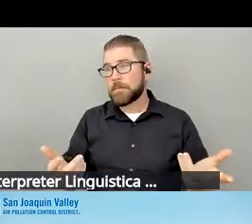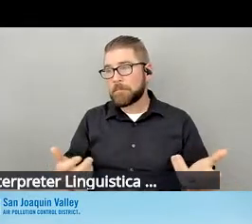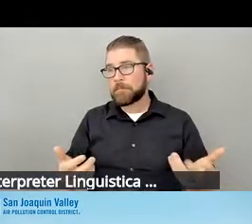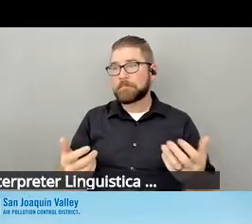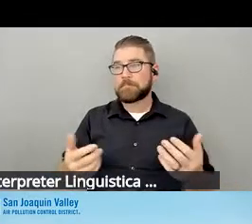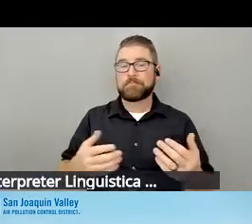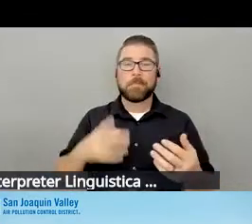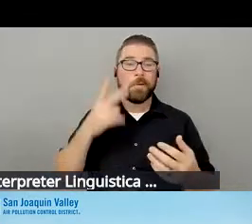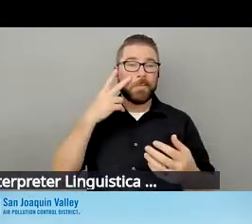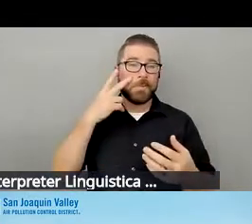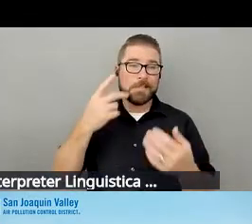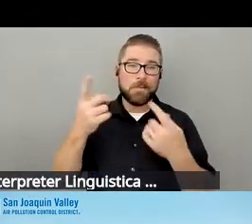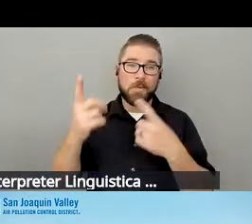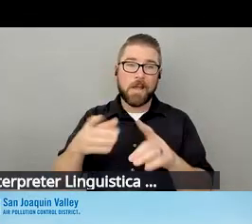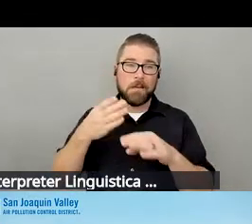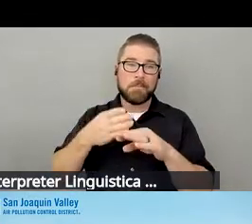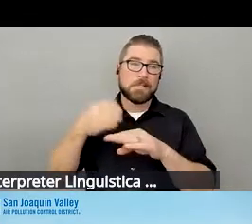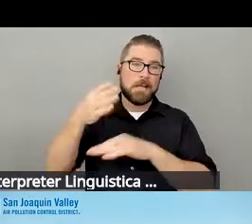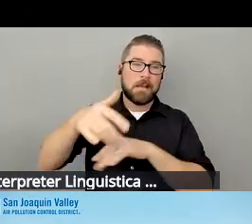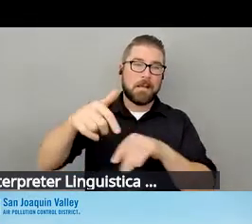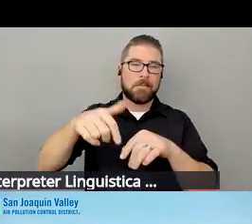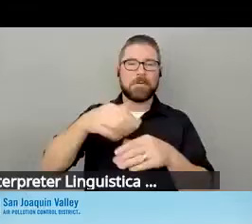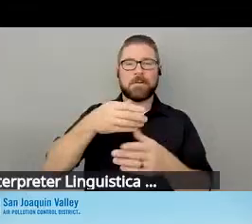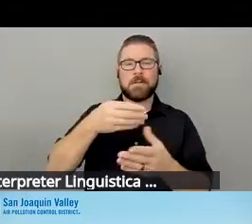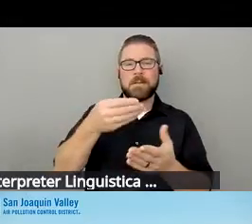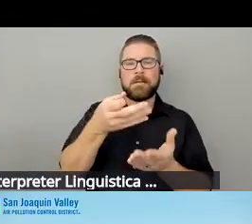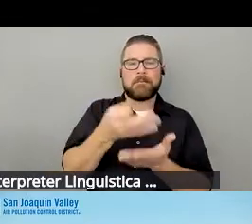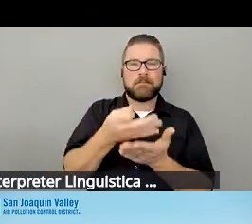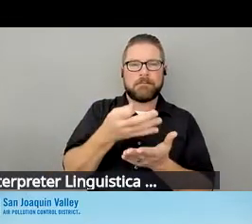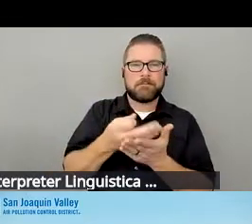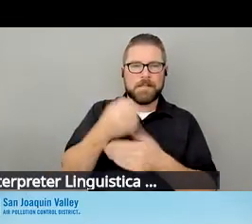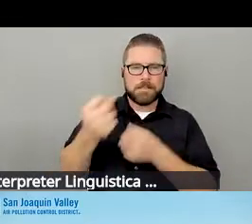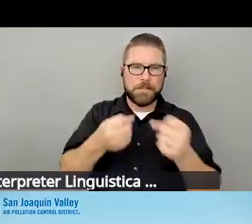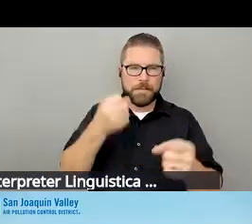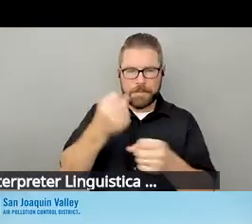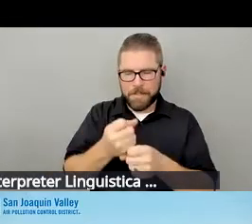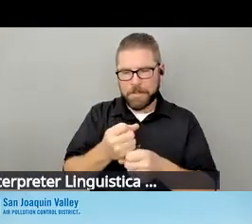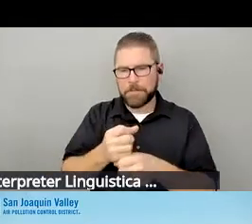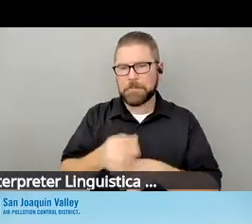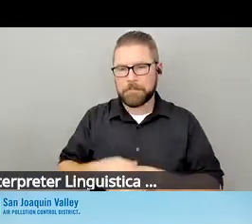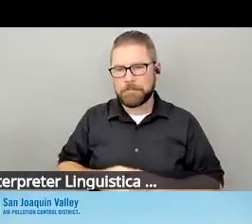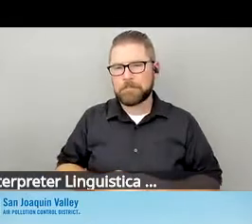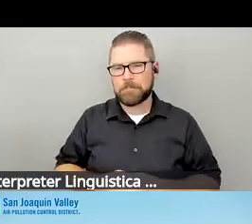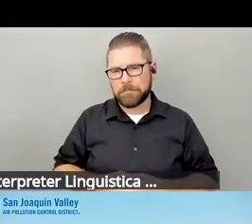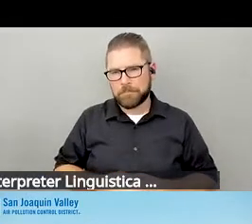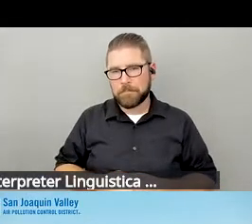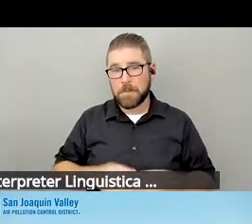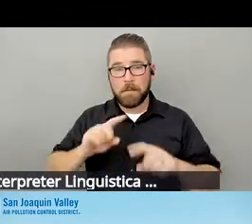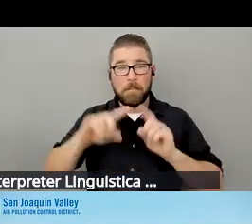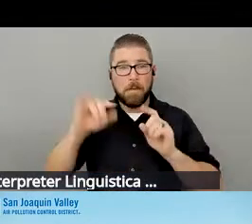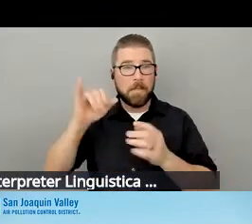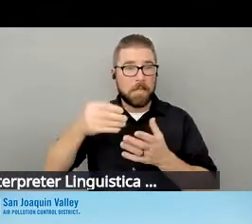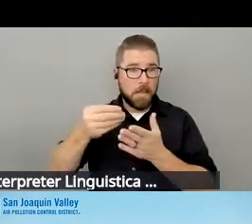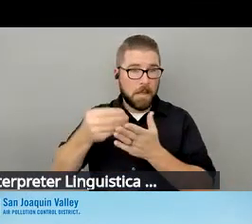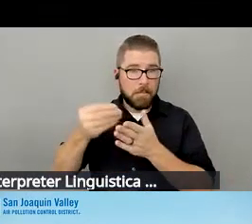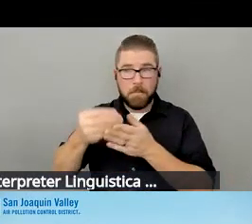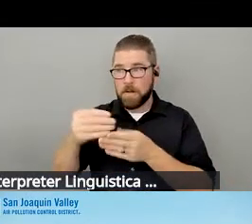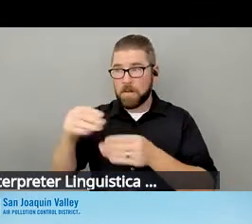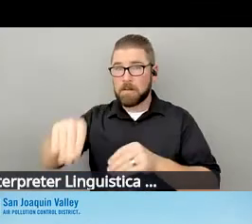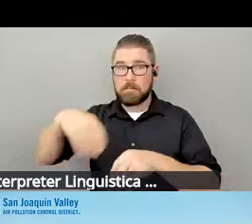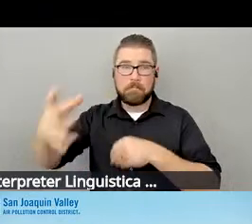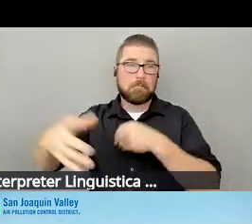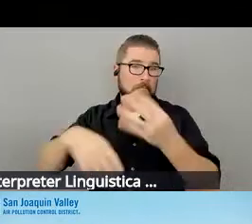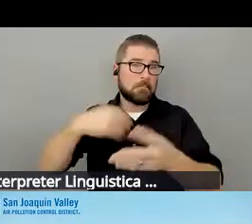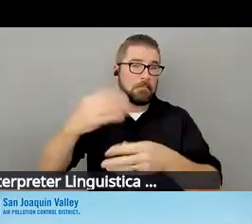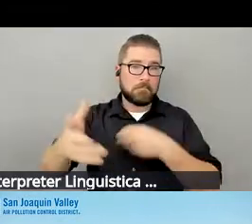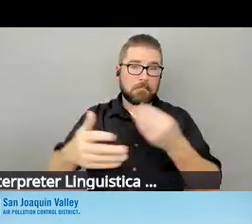just generally share that, and from our perspective of wanting to get this funding out to community members, I think it's an important time for